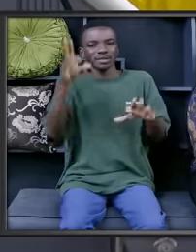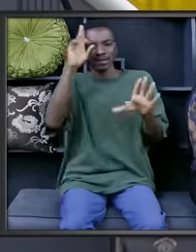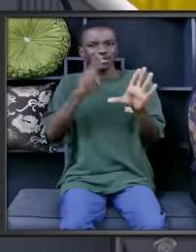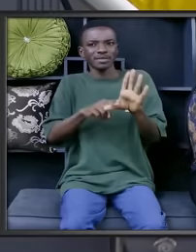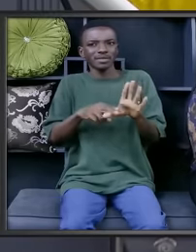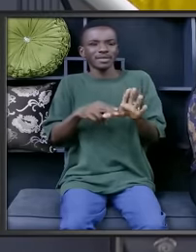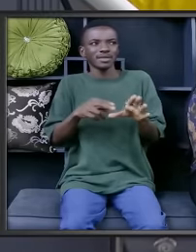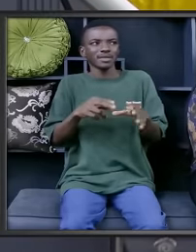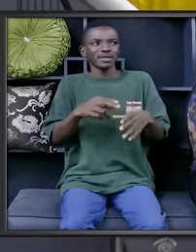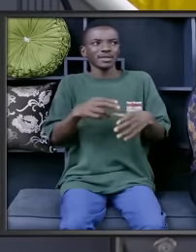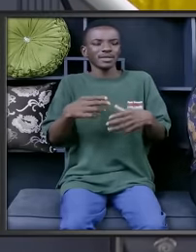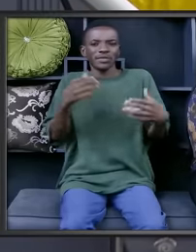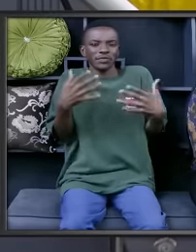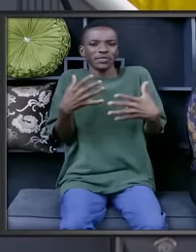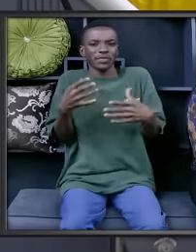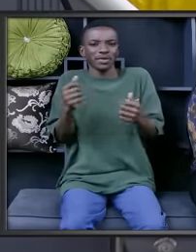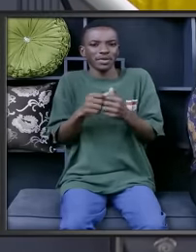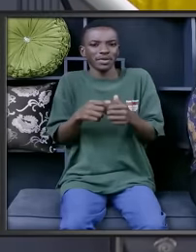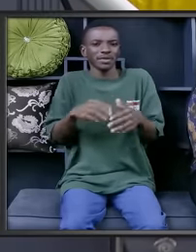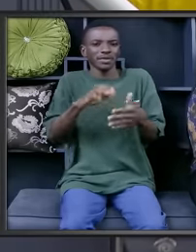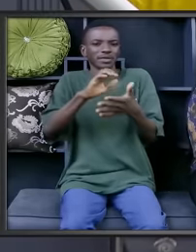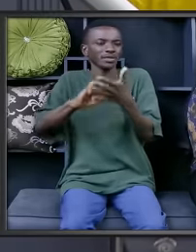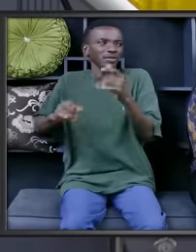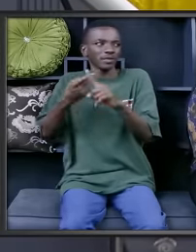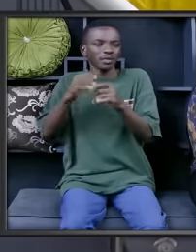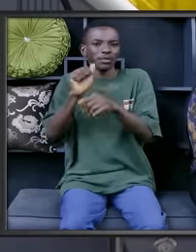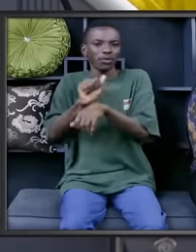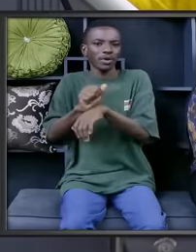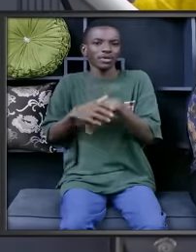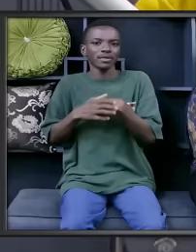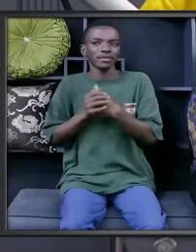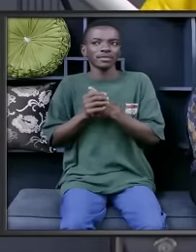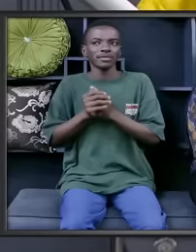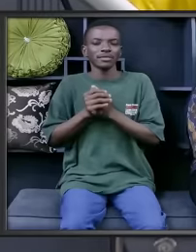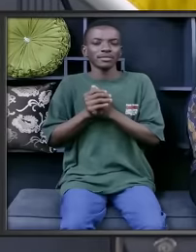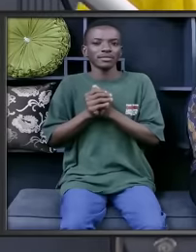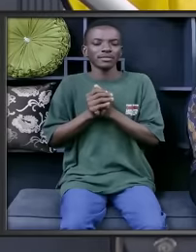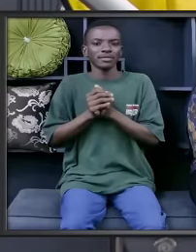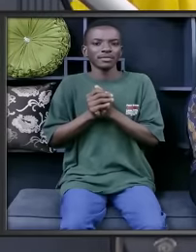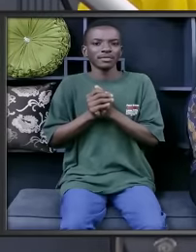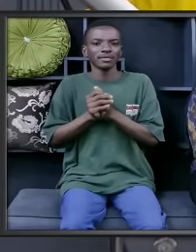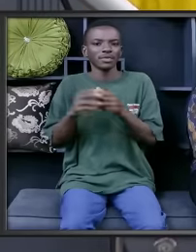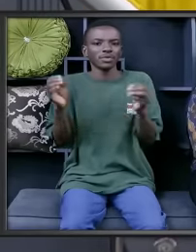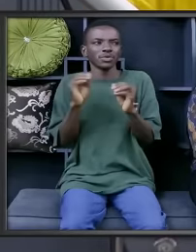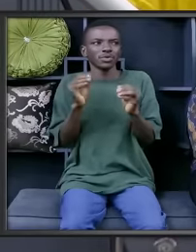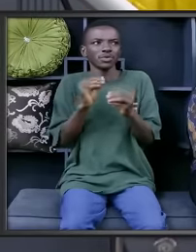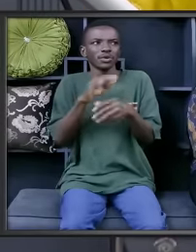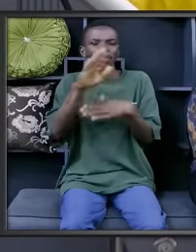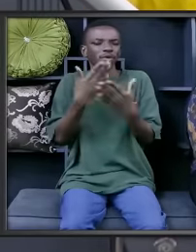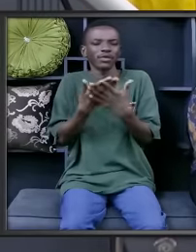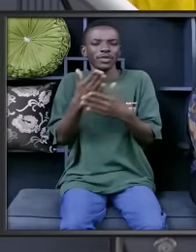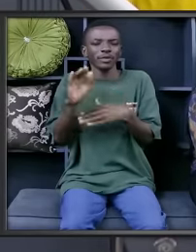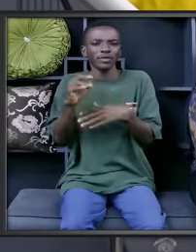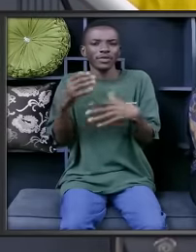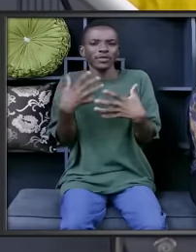you hold him anyhow, he go walk, sack you for your work. You go work, sir, and all of them they fear him. The